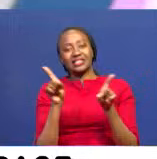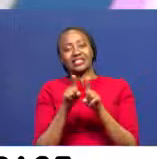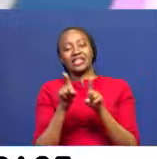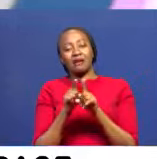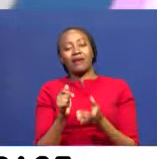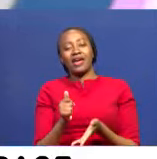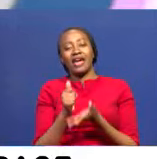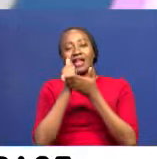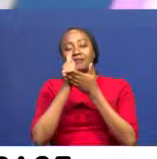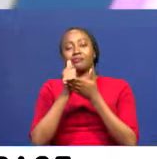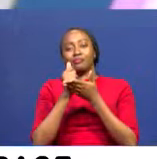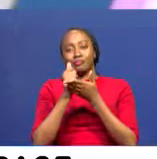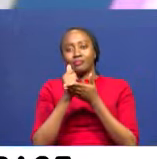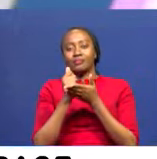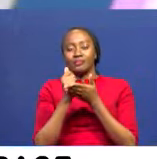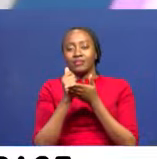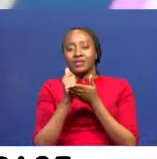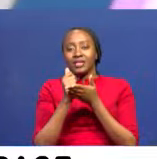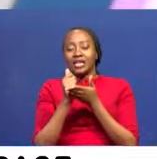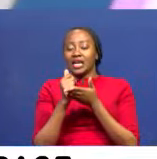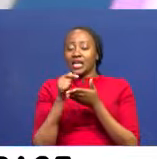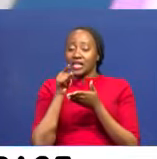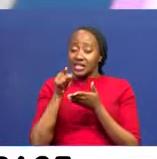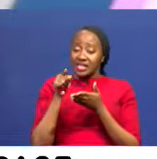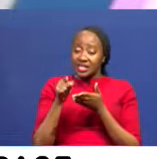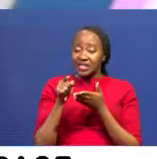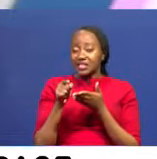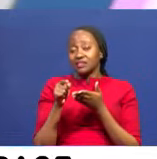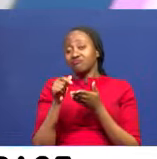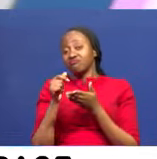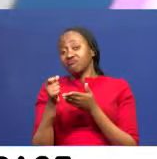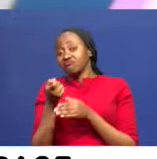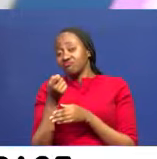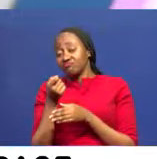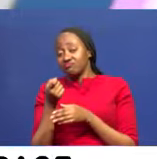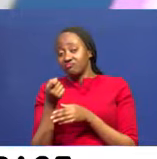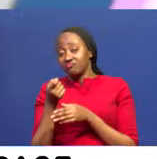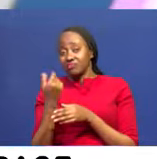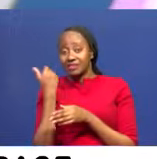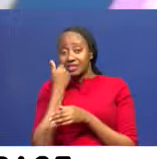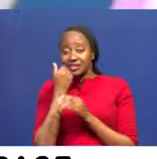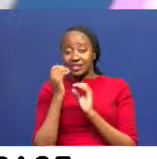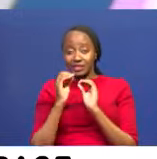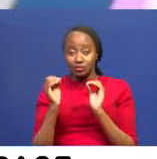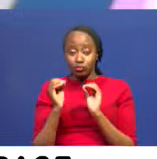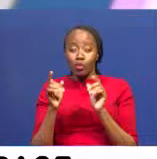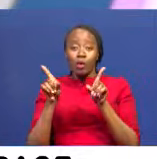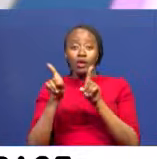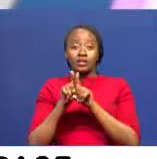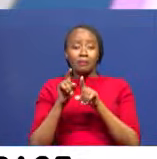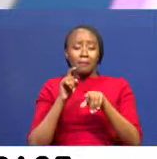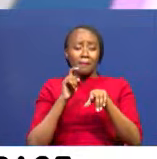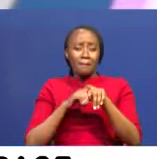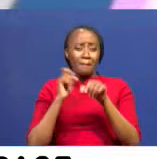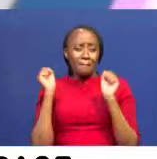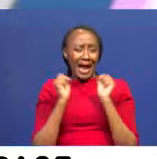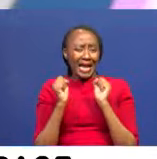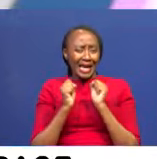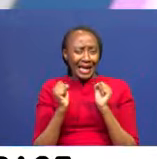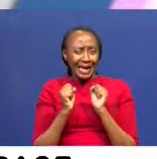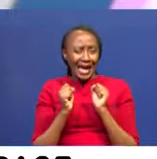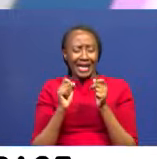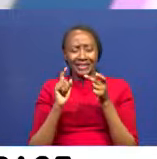being overtaken by non-communicable diseases. Of course, malaria remains a problem.